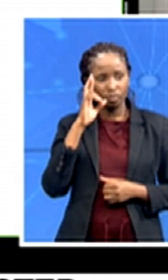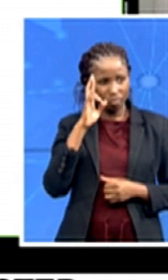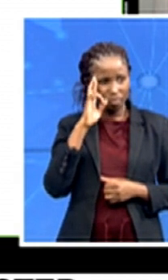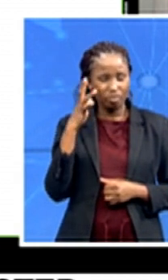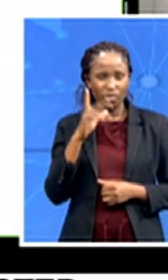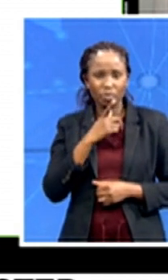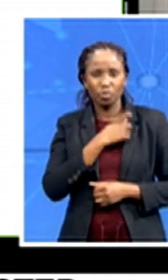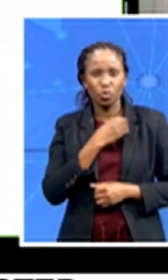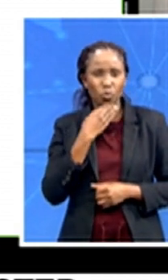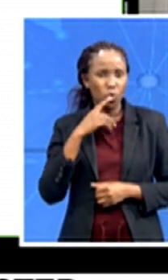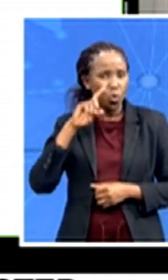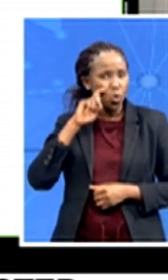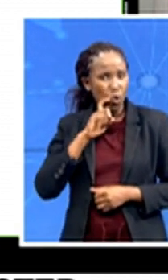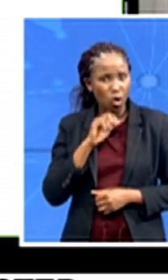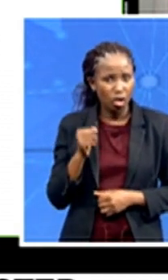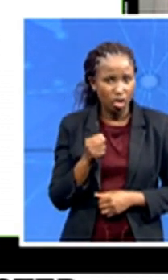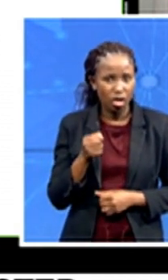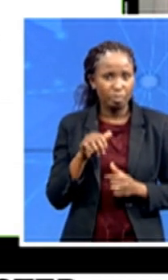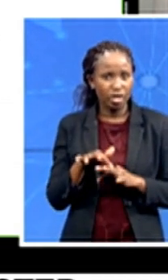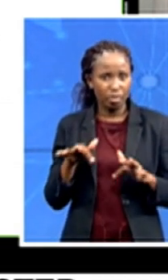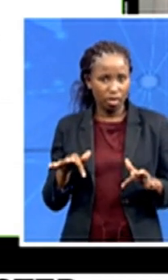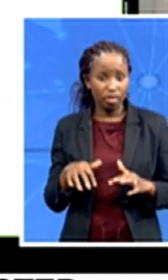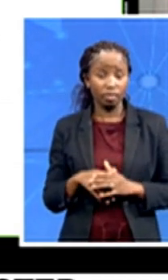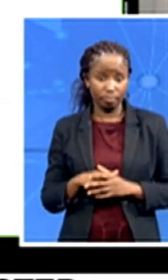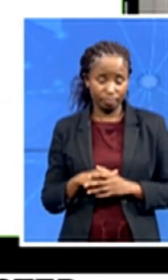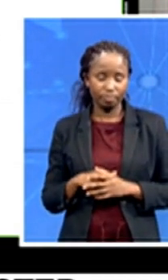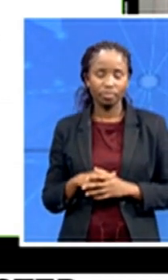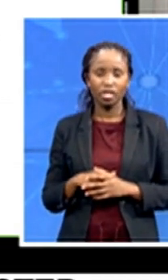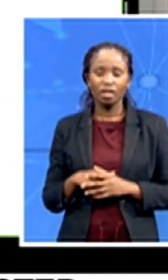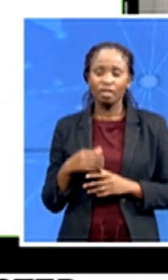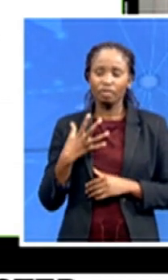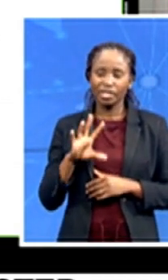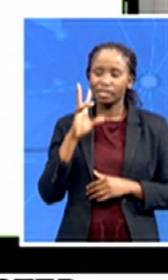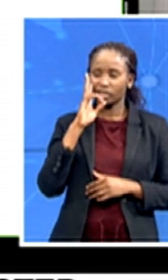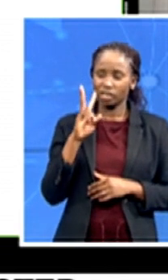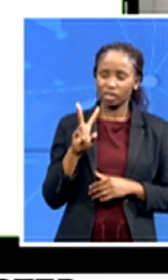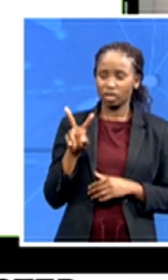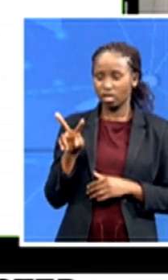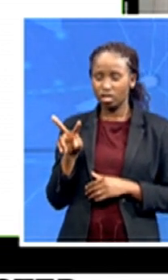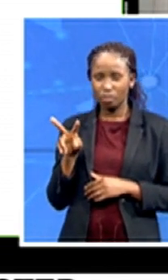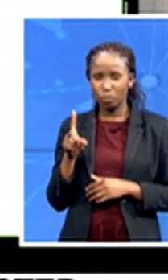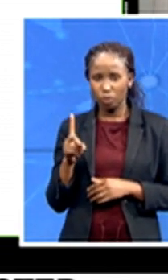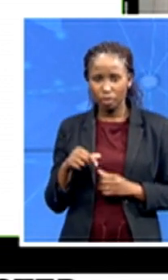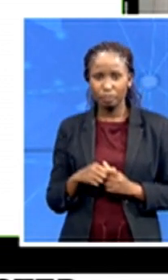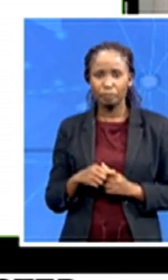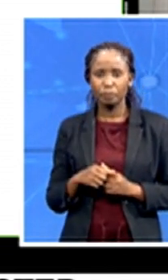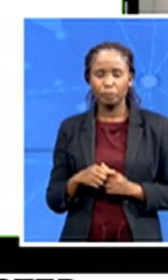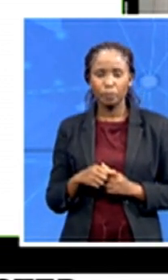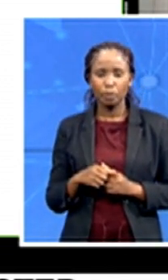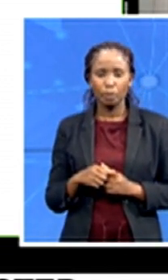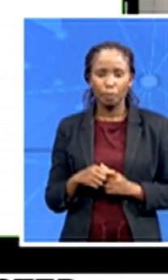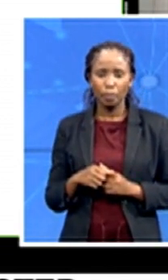of them, and we've also seen the deaths in the more elderly people. And they have